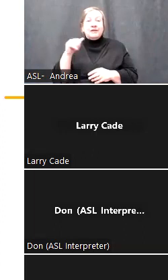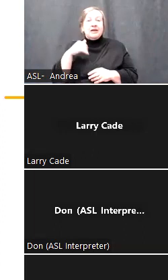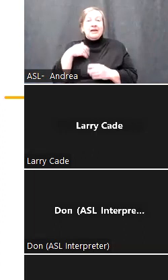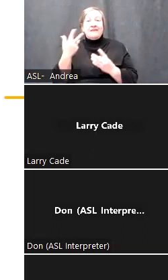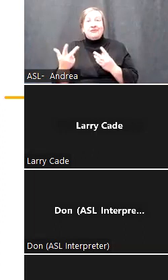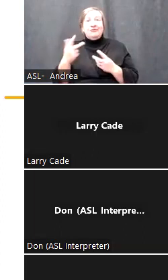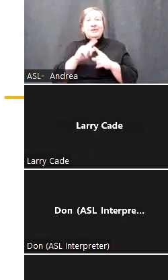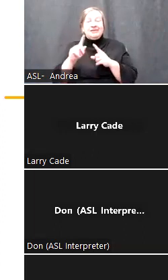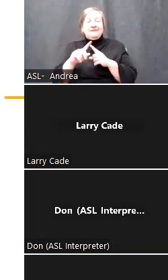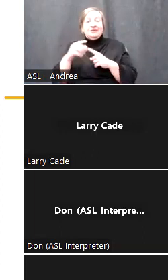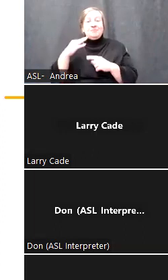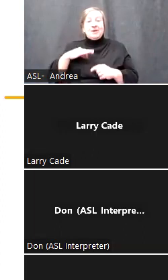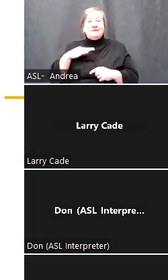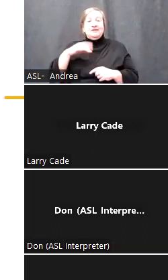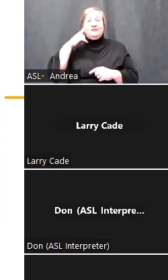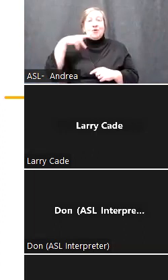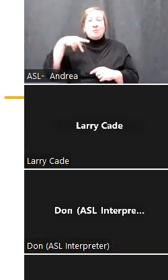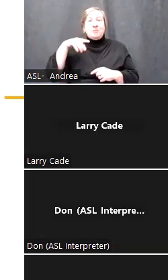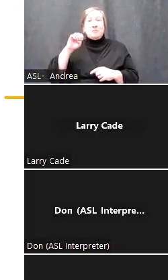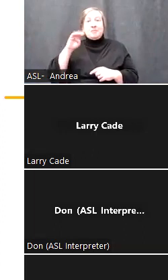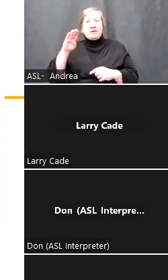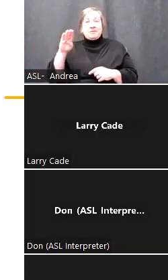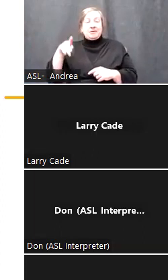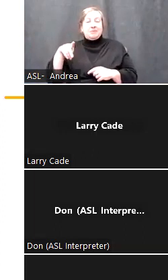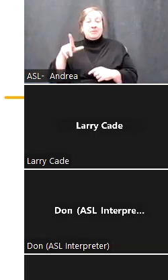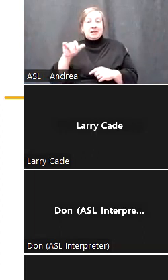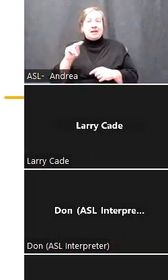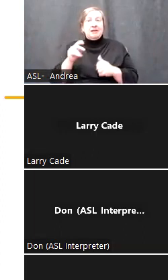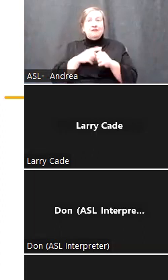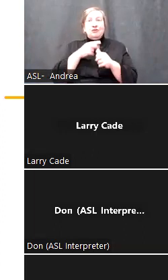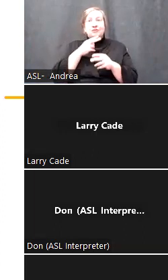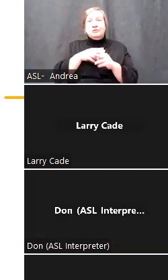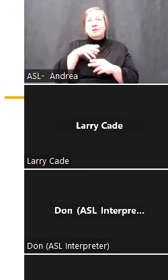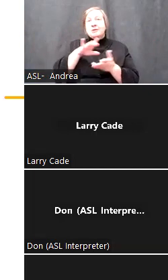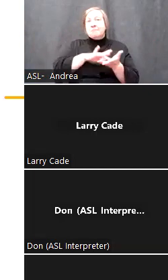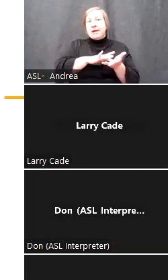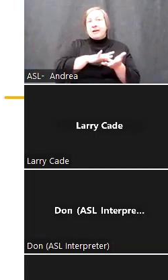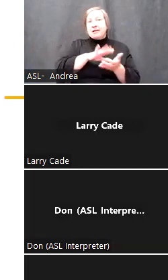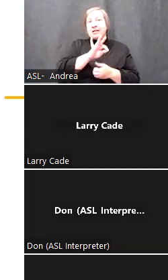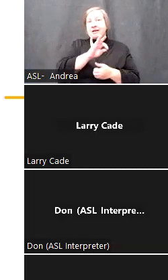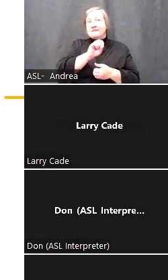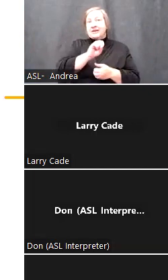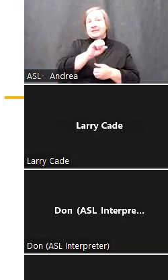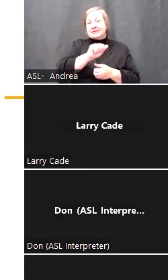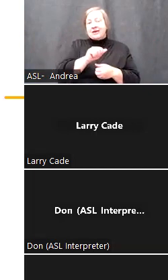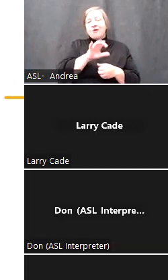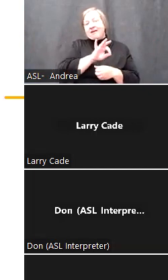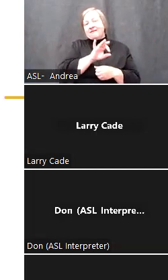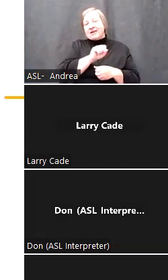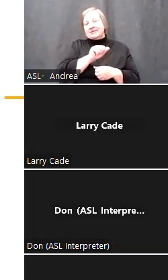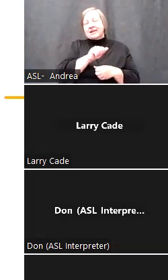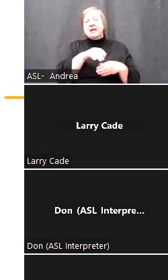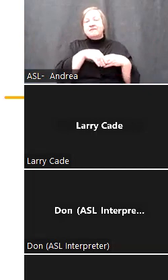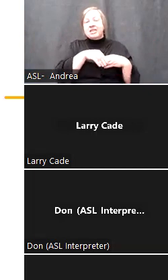benefits for the PEBB plan. The first we'll be referring to as medical FSA or just FSA. That is a flexible spending